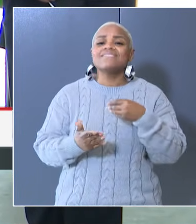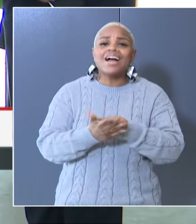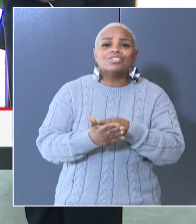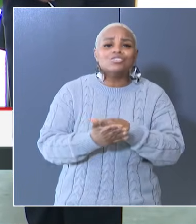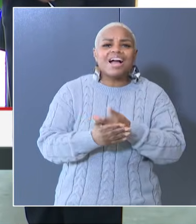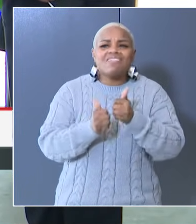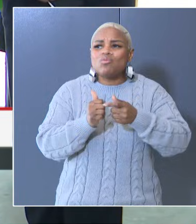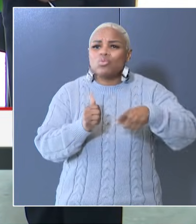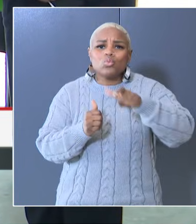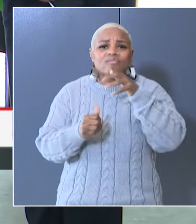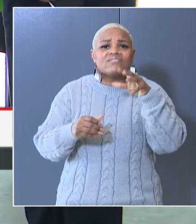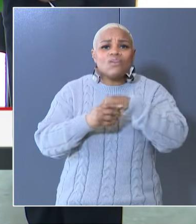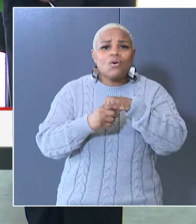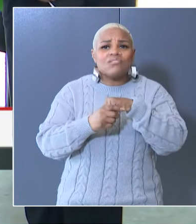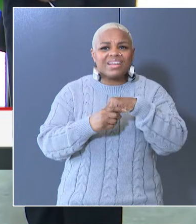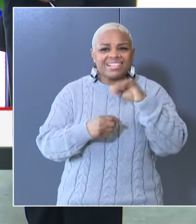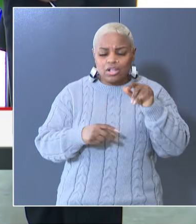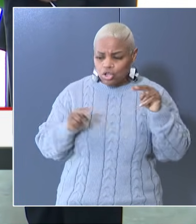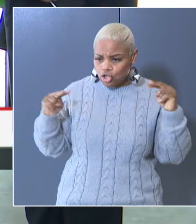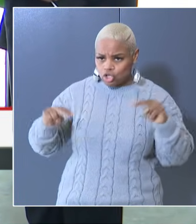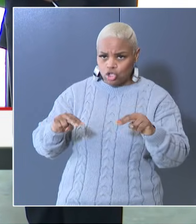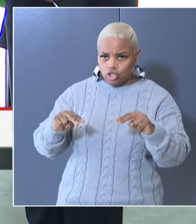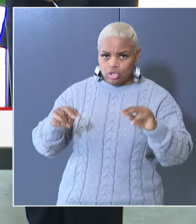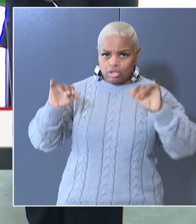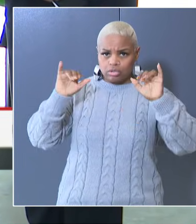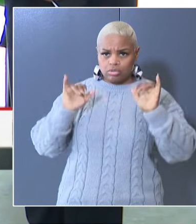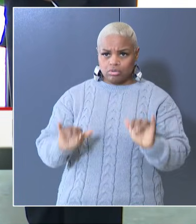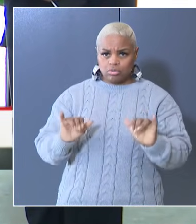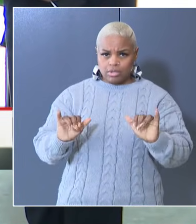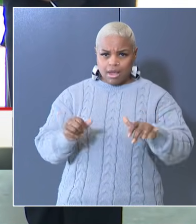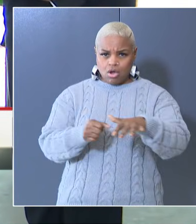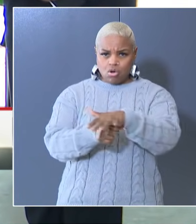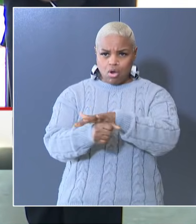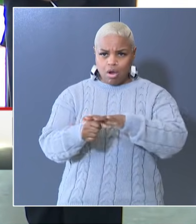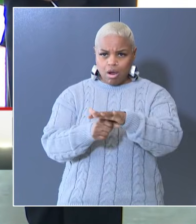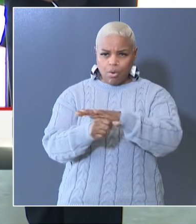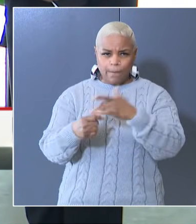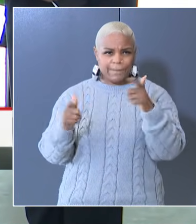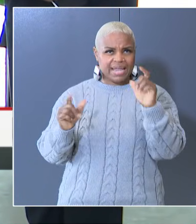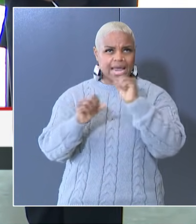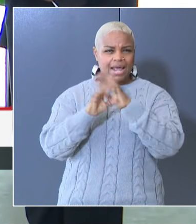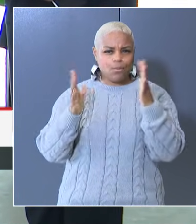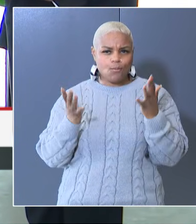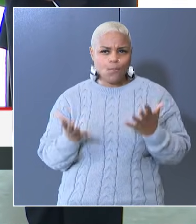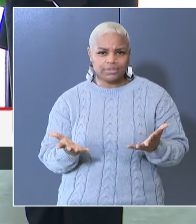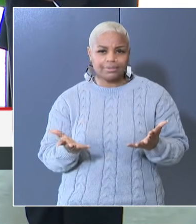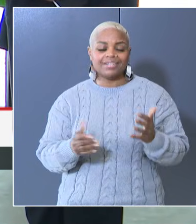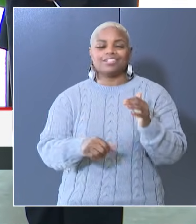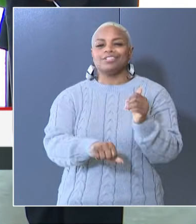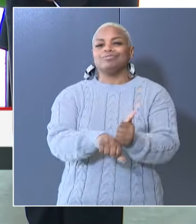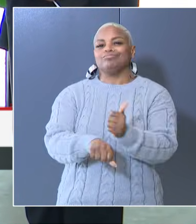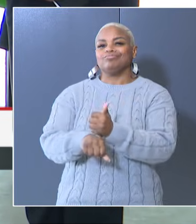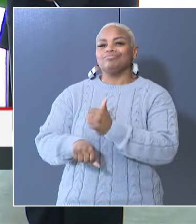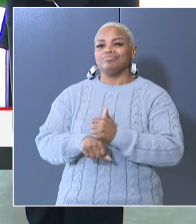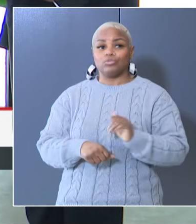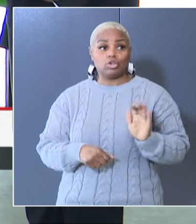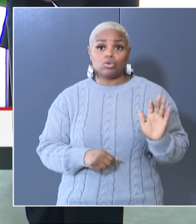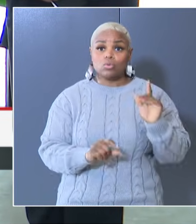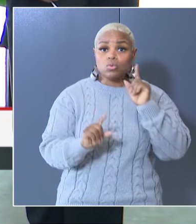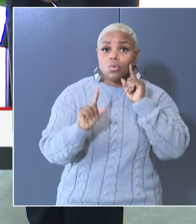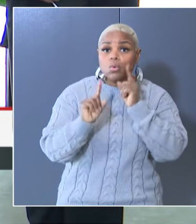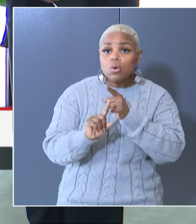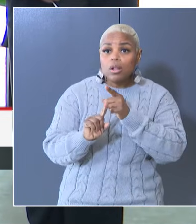big projects to get to run through the tape with thousands and thousands of affordable homes, but also looking